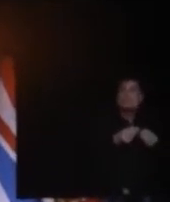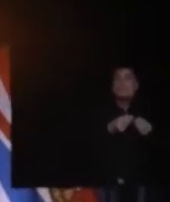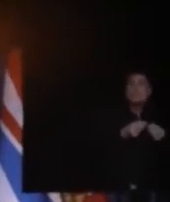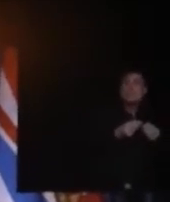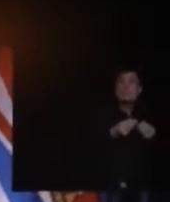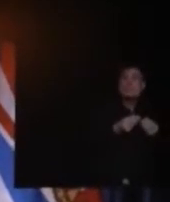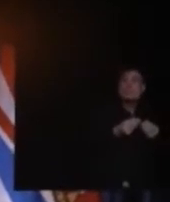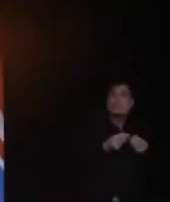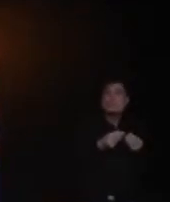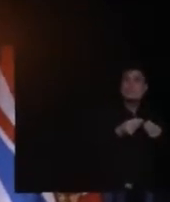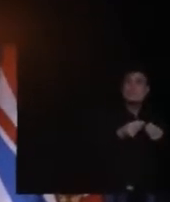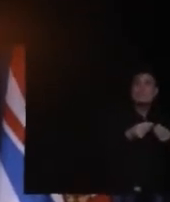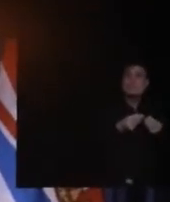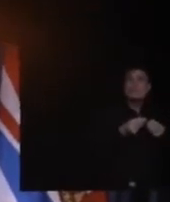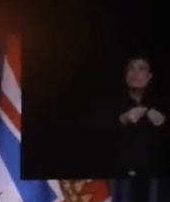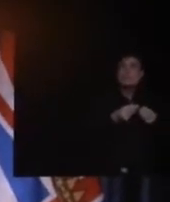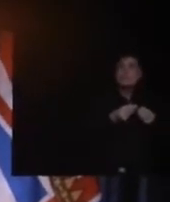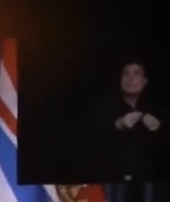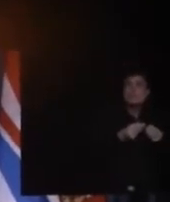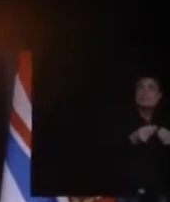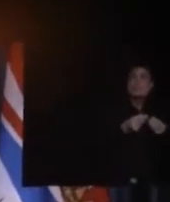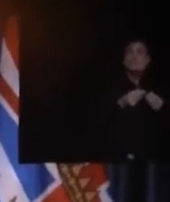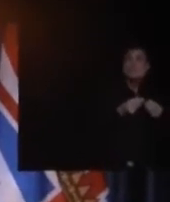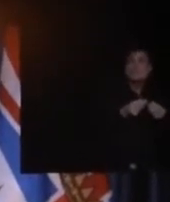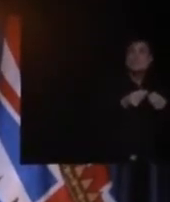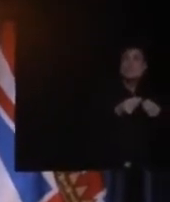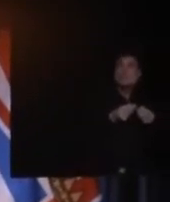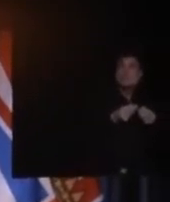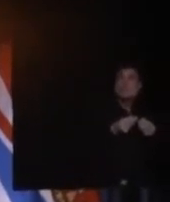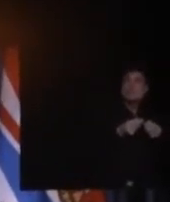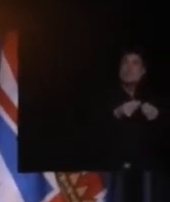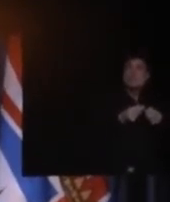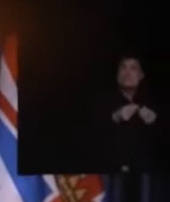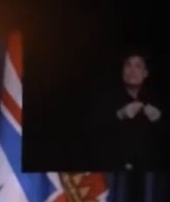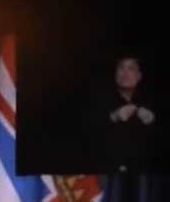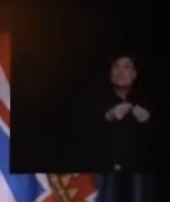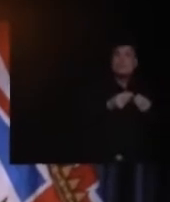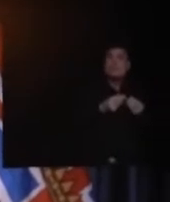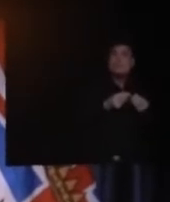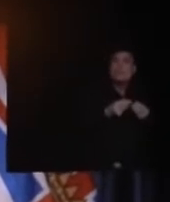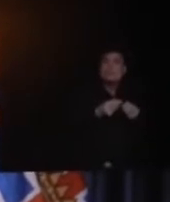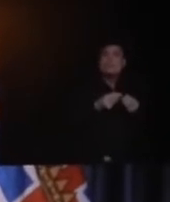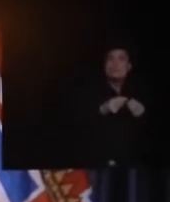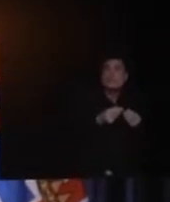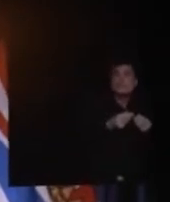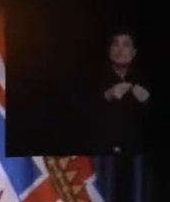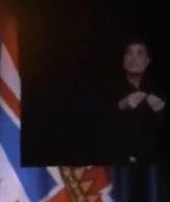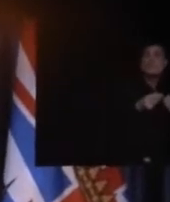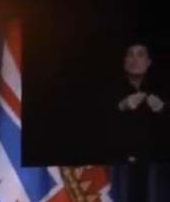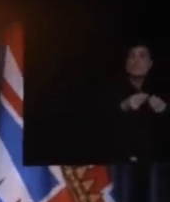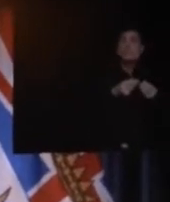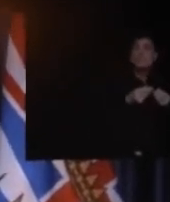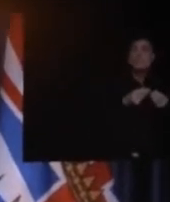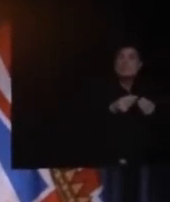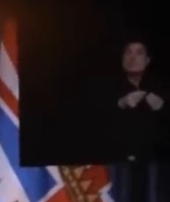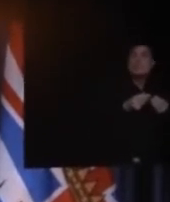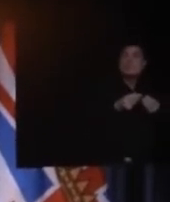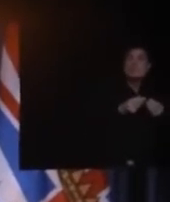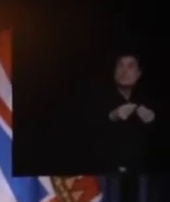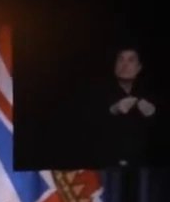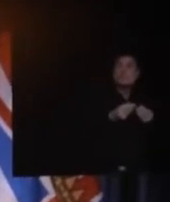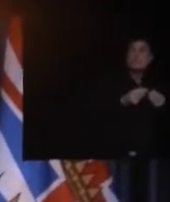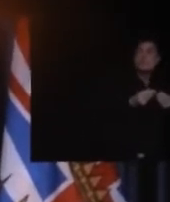so the property developer can buy them up, five in a row, and build in fucking condos for the new and